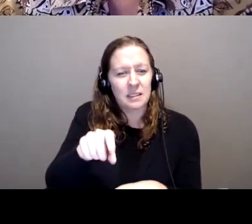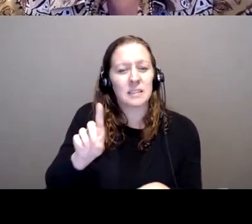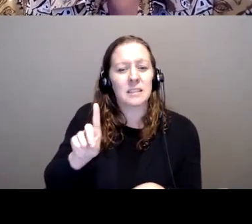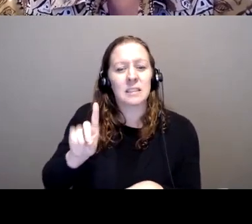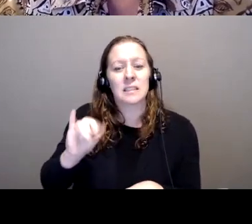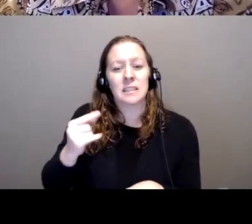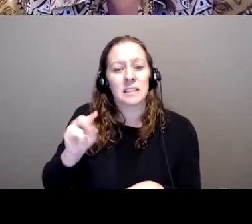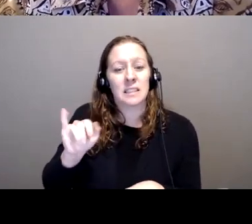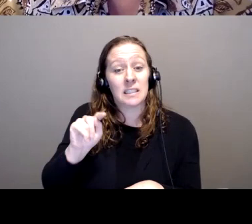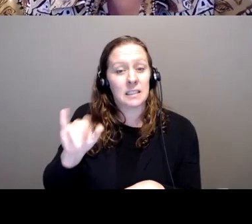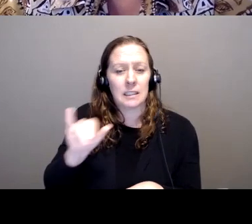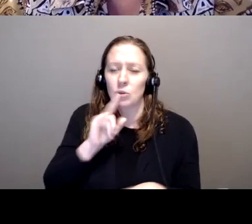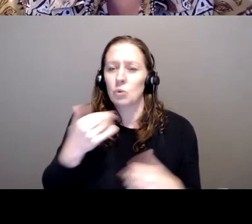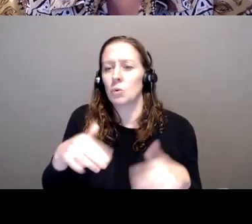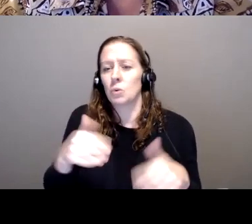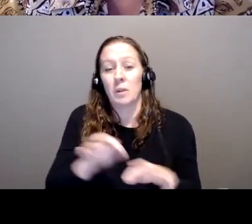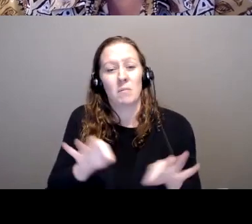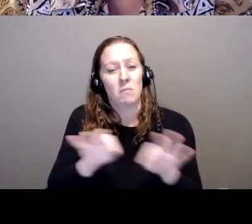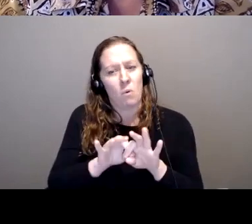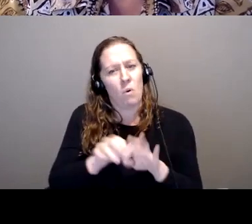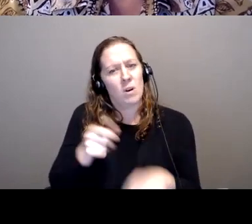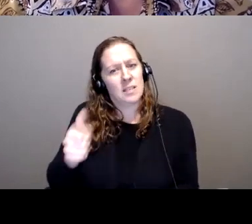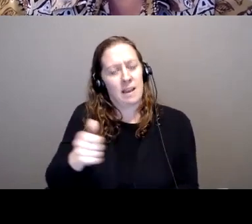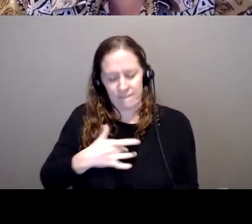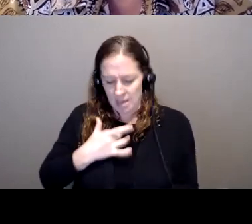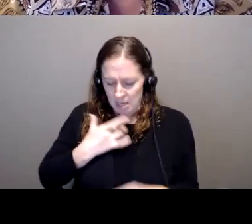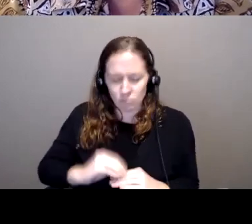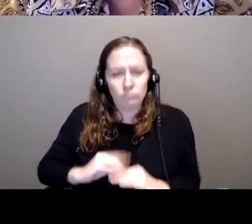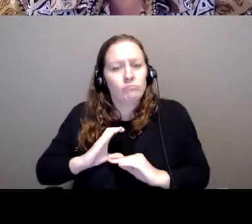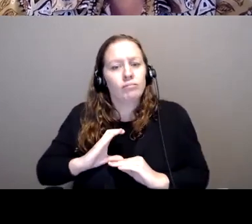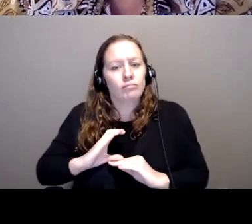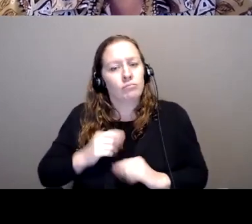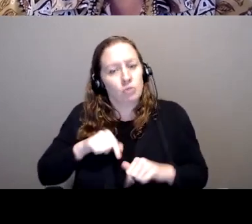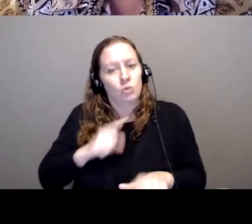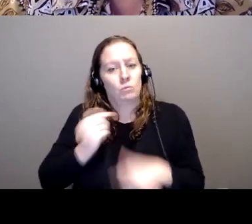truly important for them to feel that self-worth in the process.